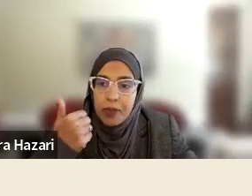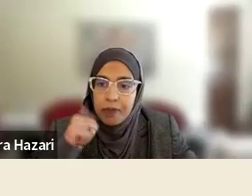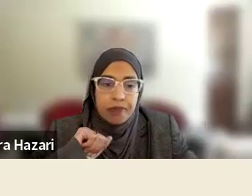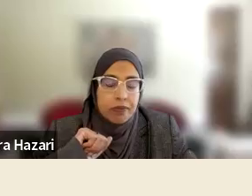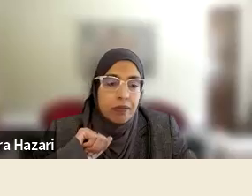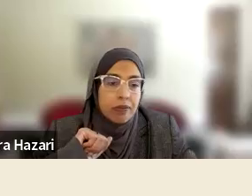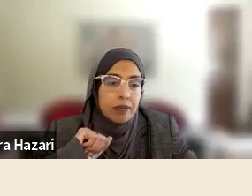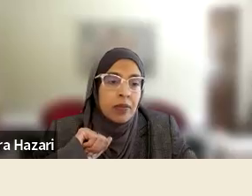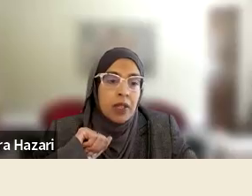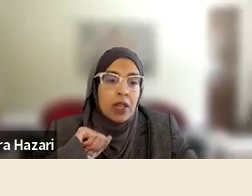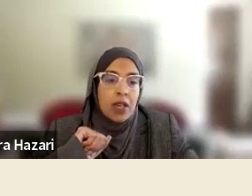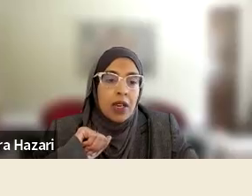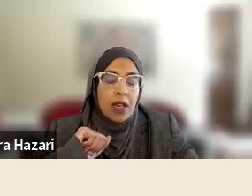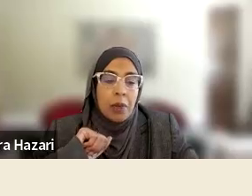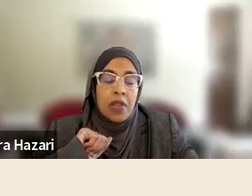studying.